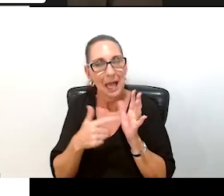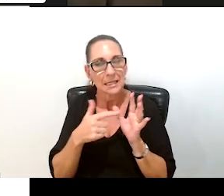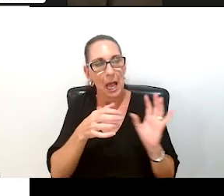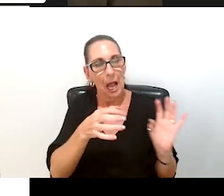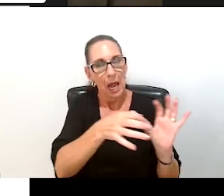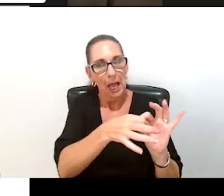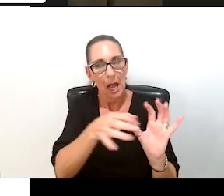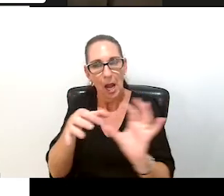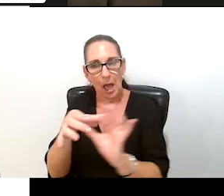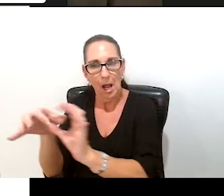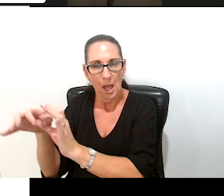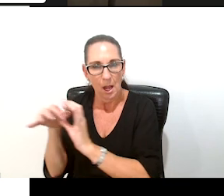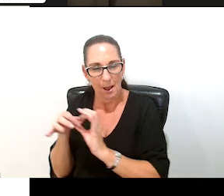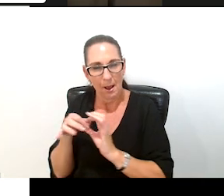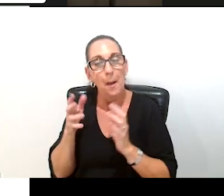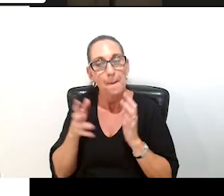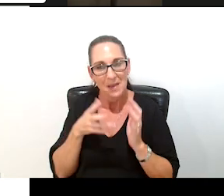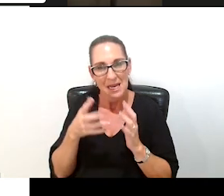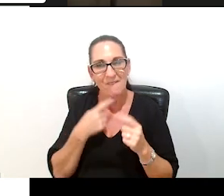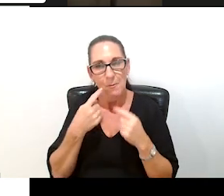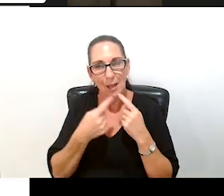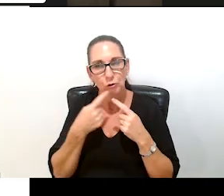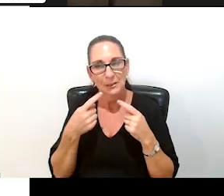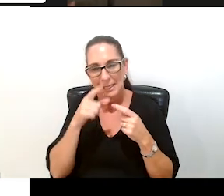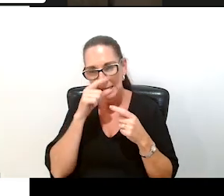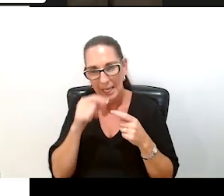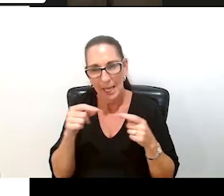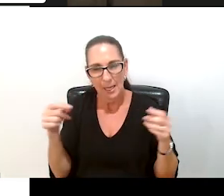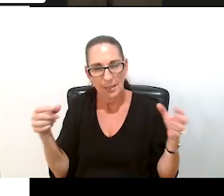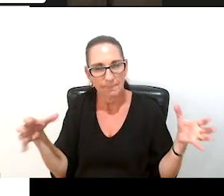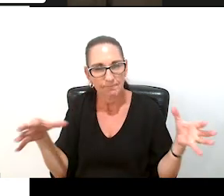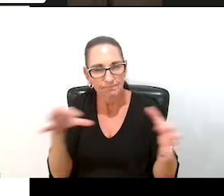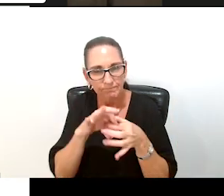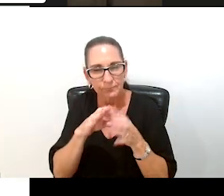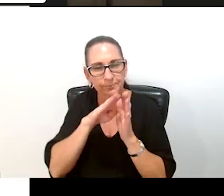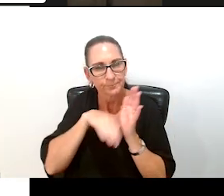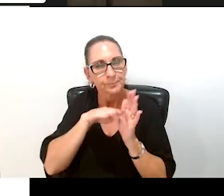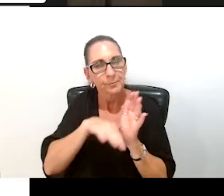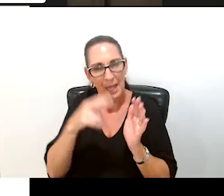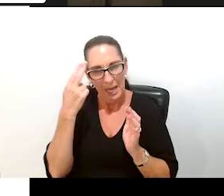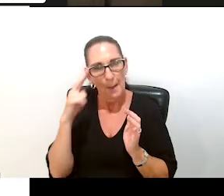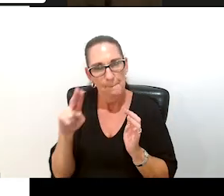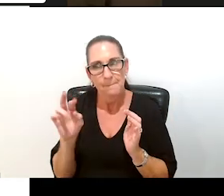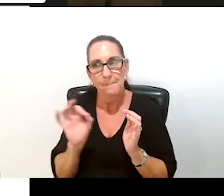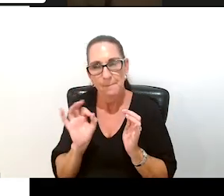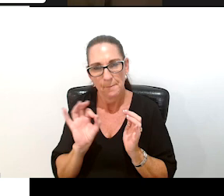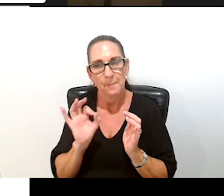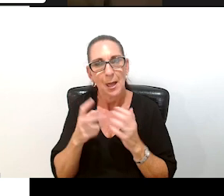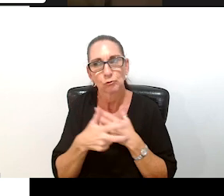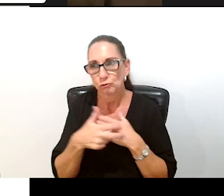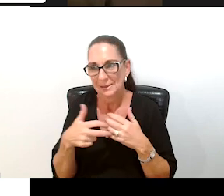really start to bring some of that information together in a de-identified way, so that doesn't have our names and